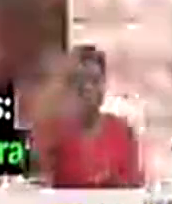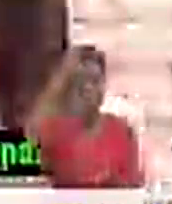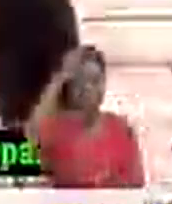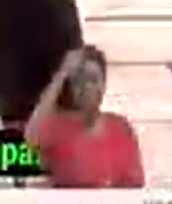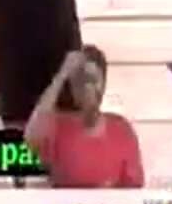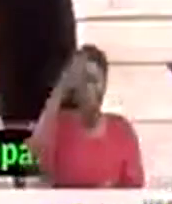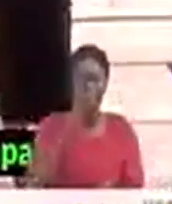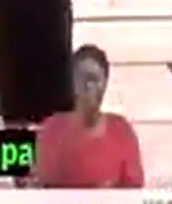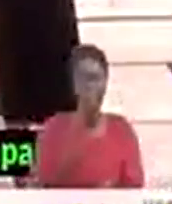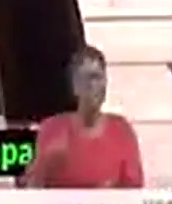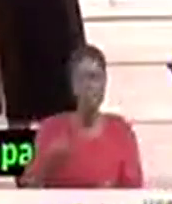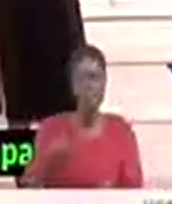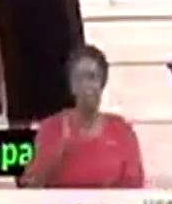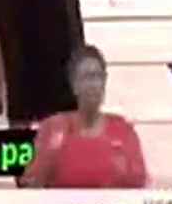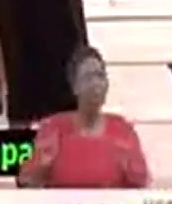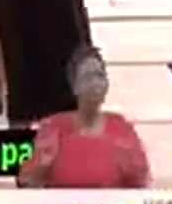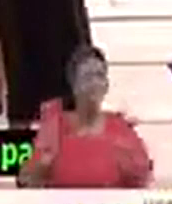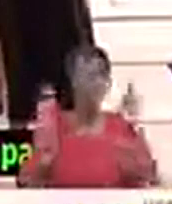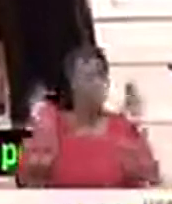ends.